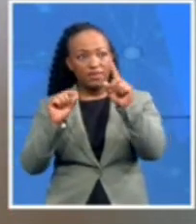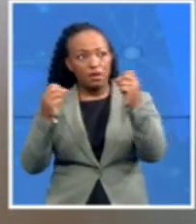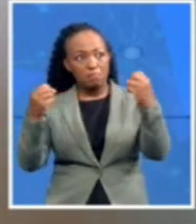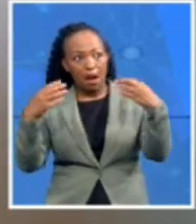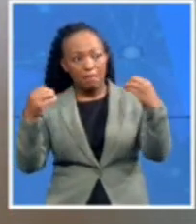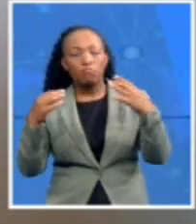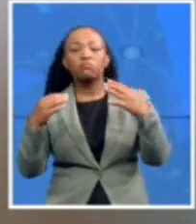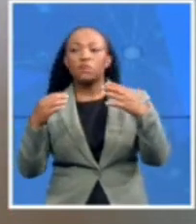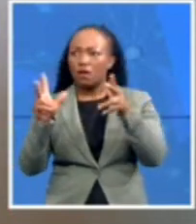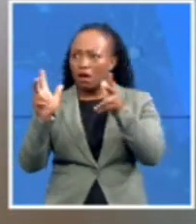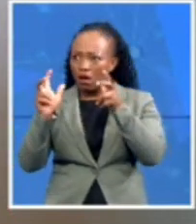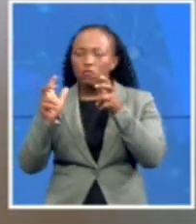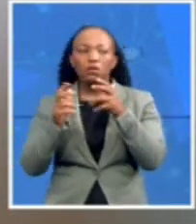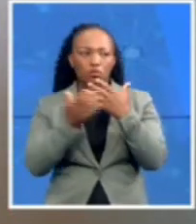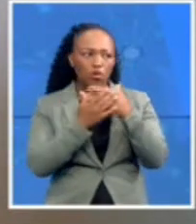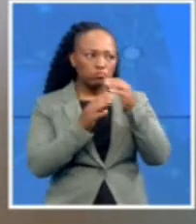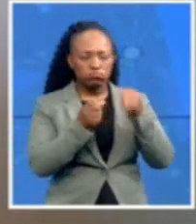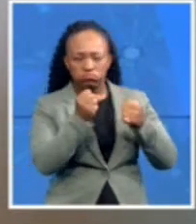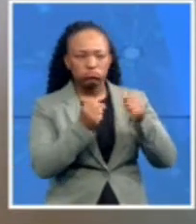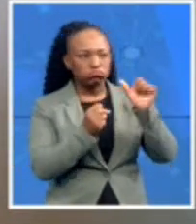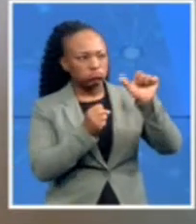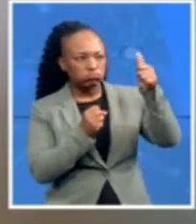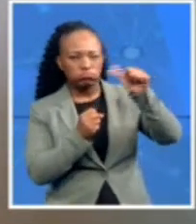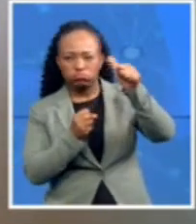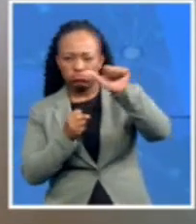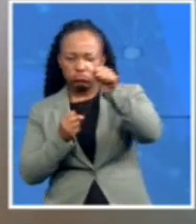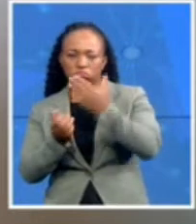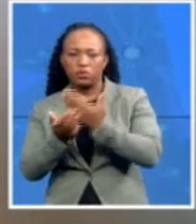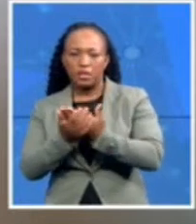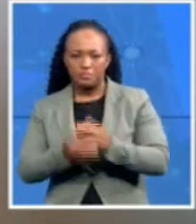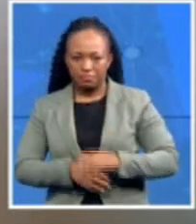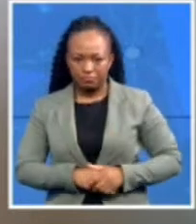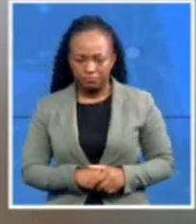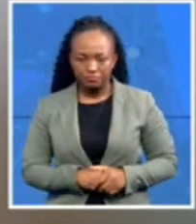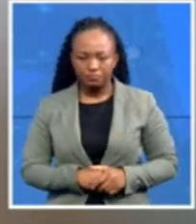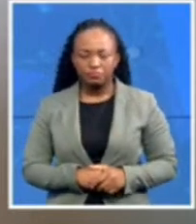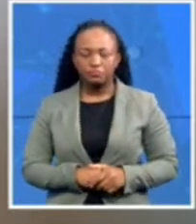with your cooperation and support, I think we can manage our demand better.